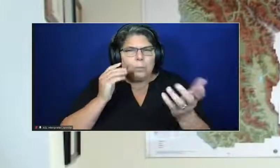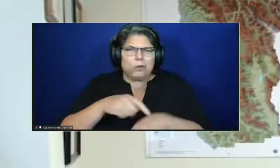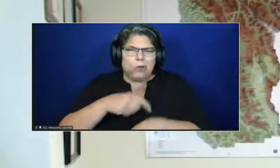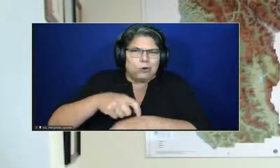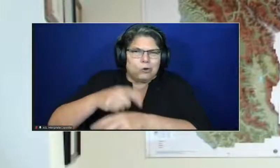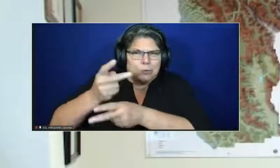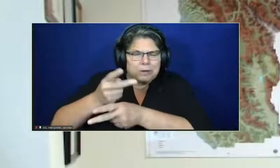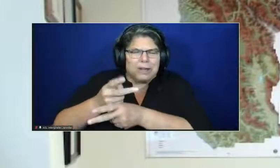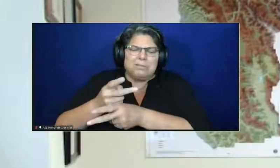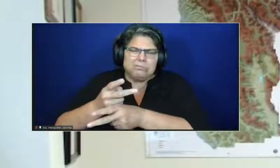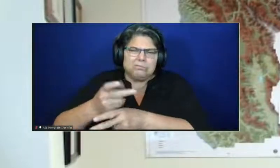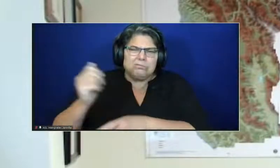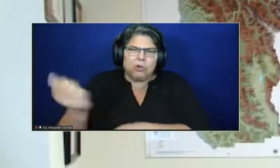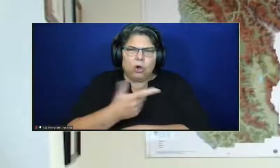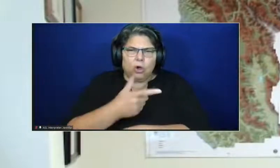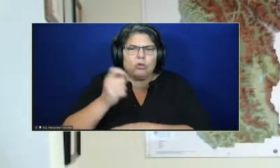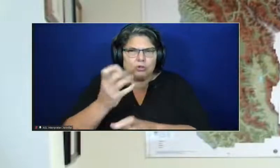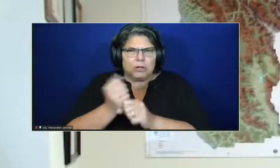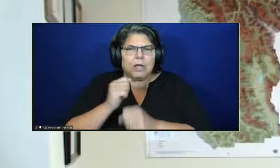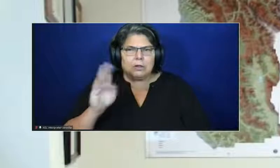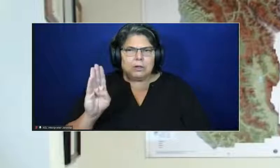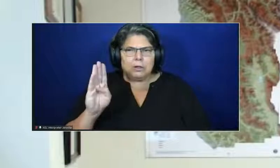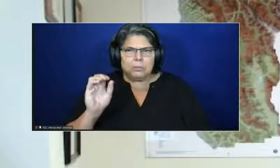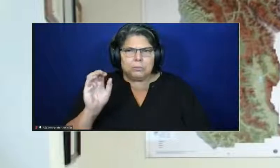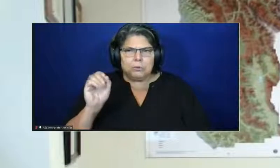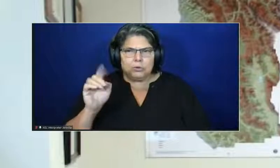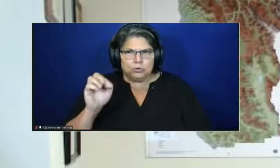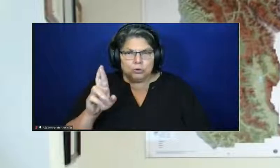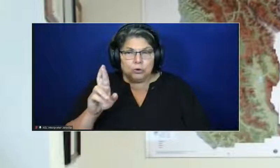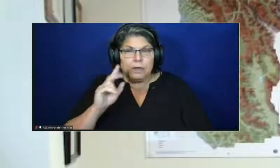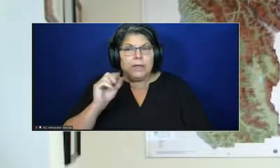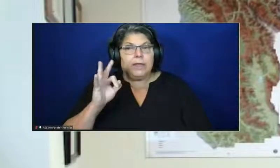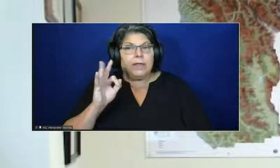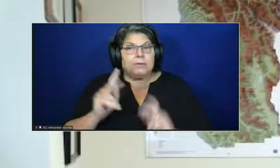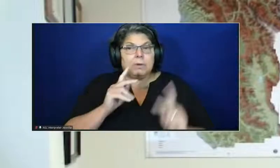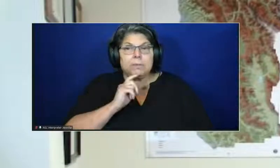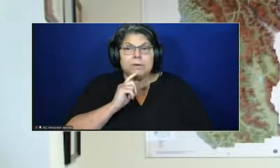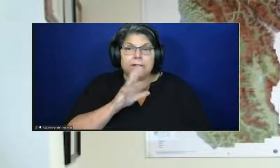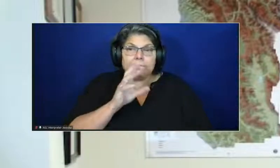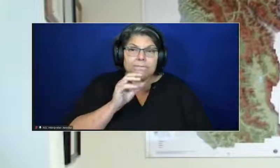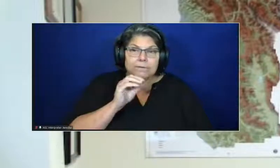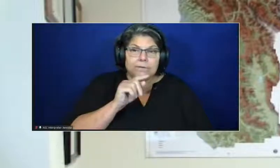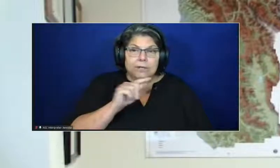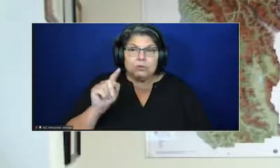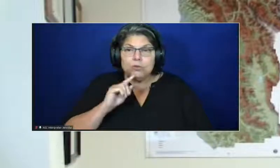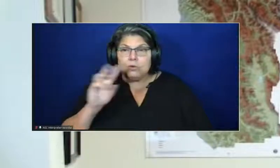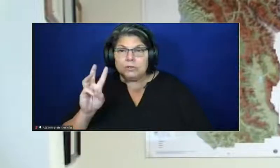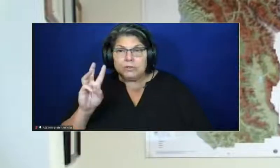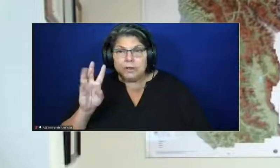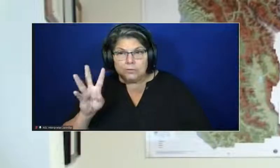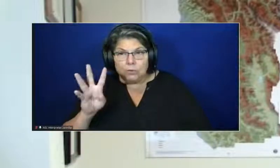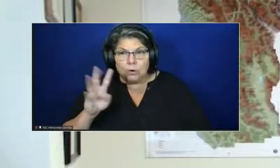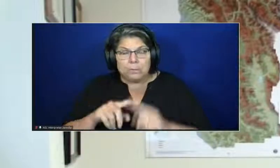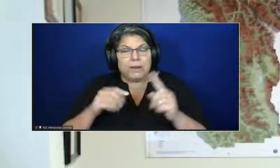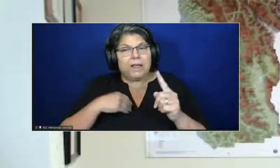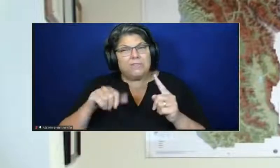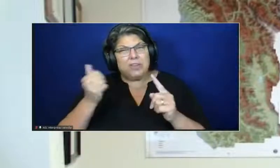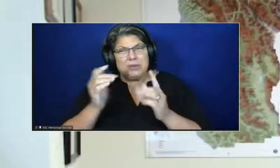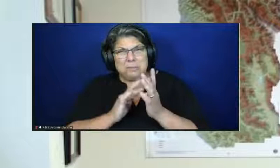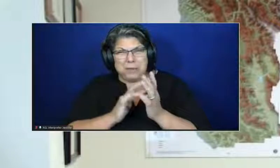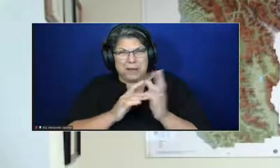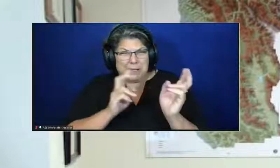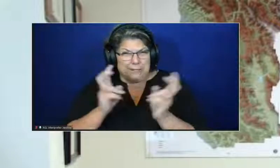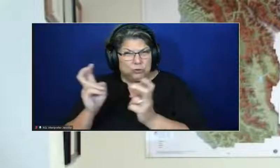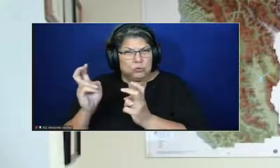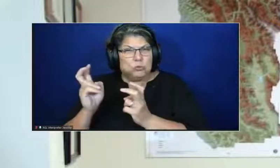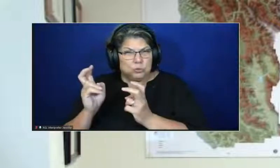people should receive a booster. People who are 50 to 64 years old with underlying medical conditions that